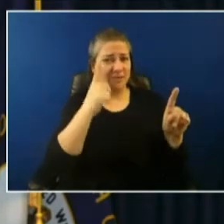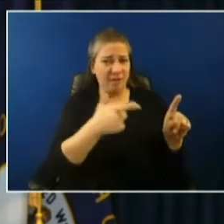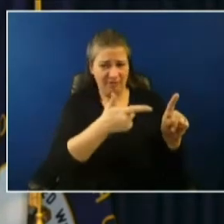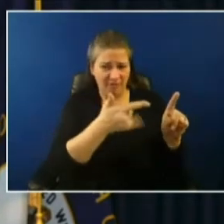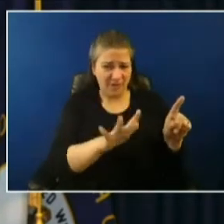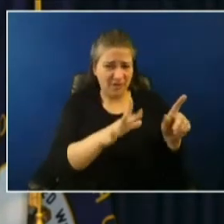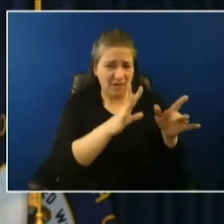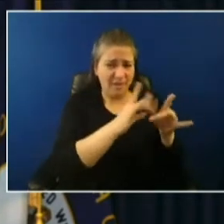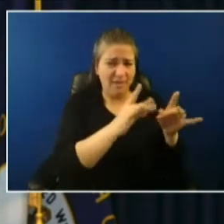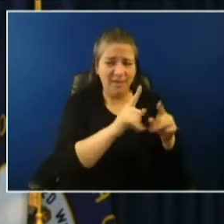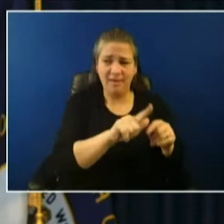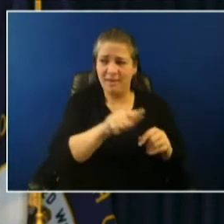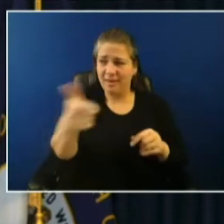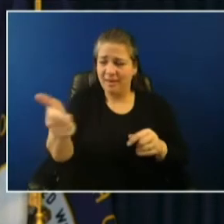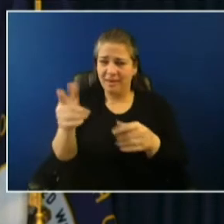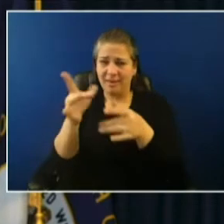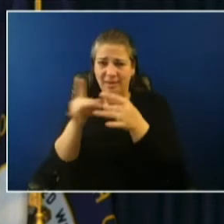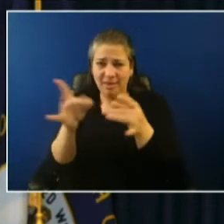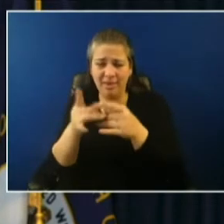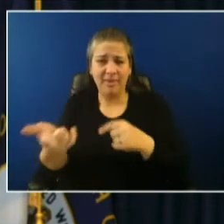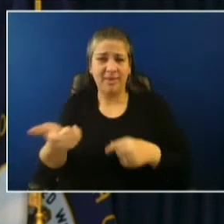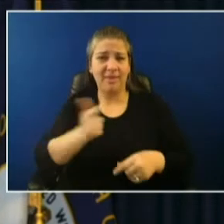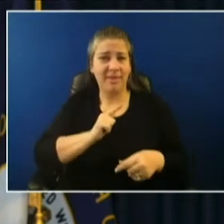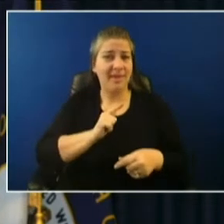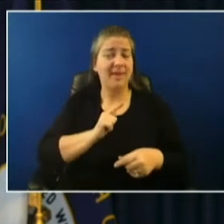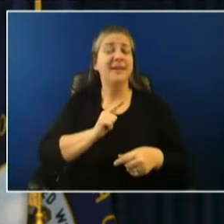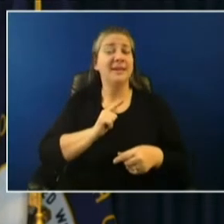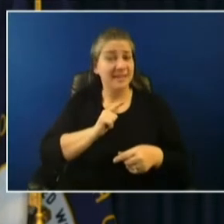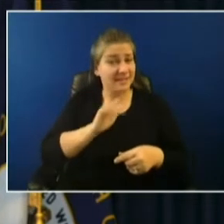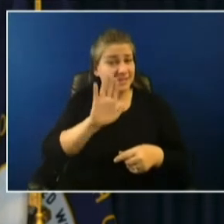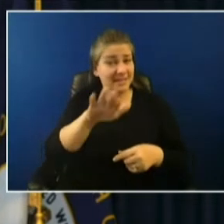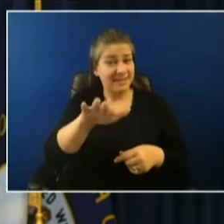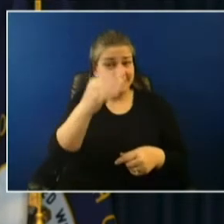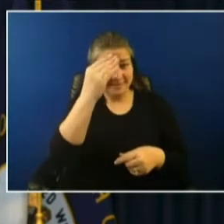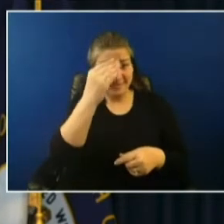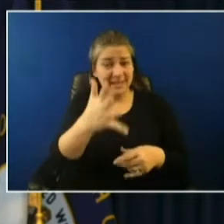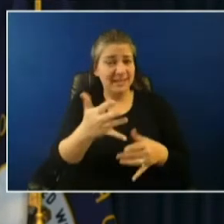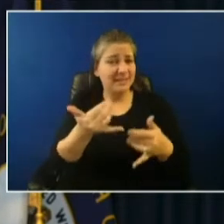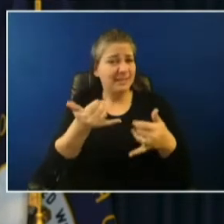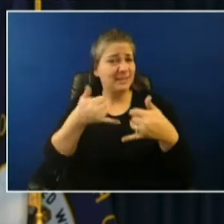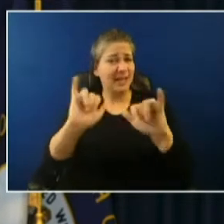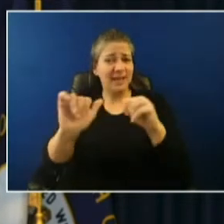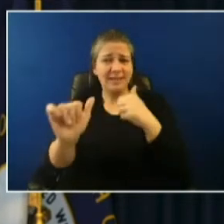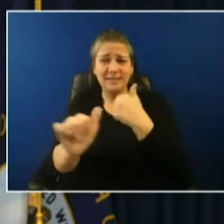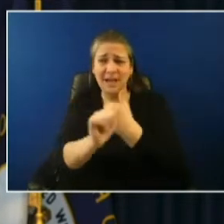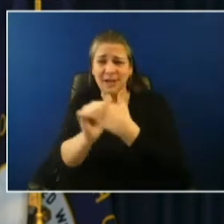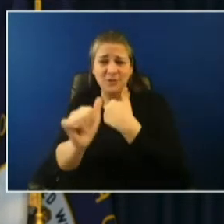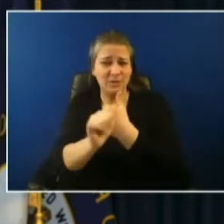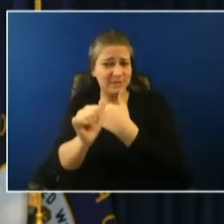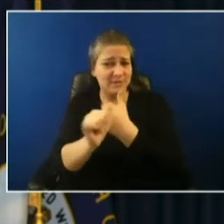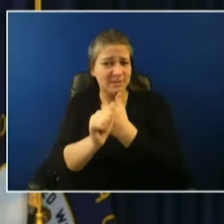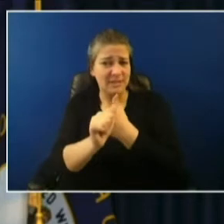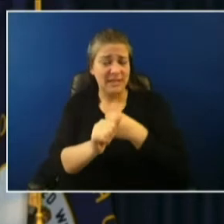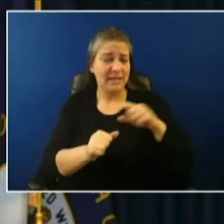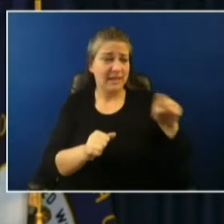and dangerous system. It's moving from west to east with a lot of volatility.